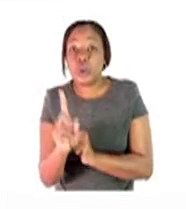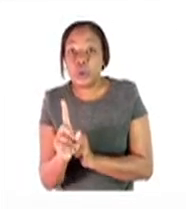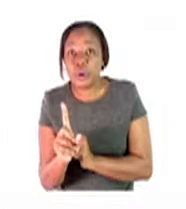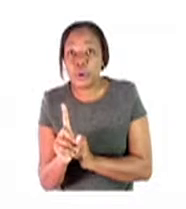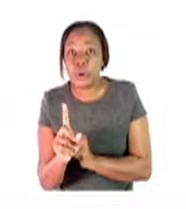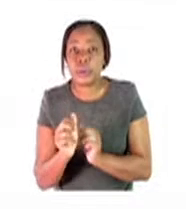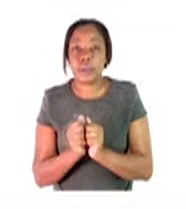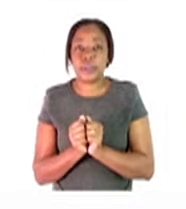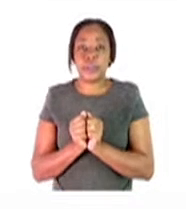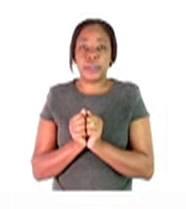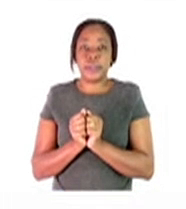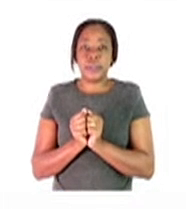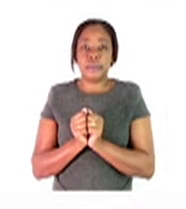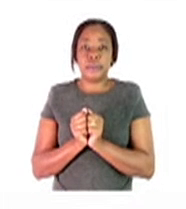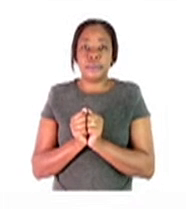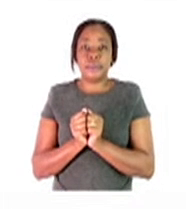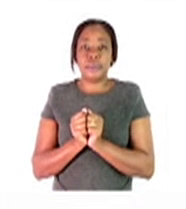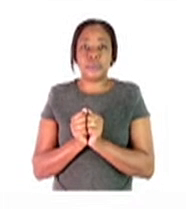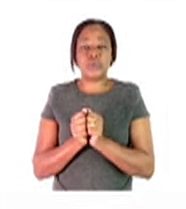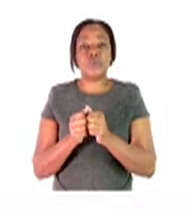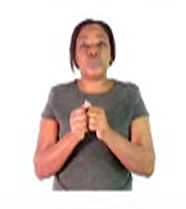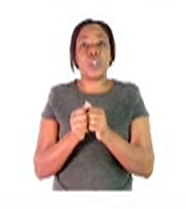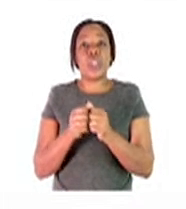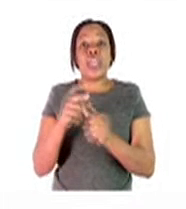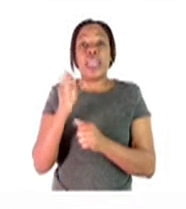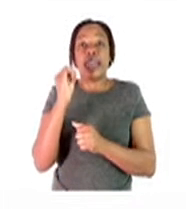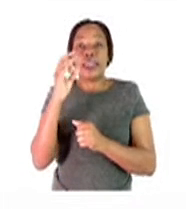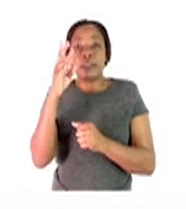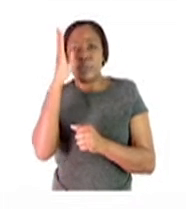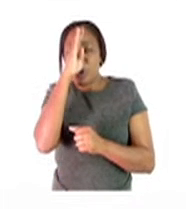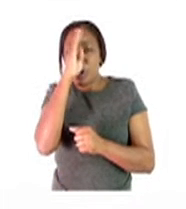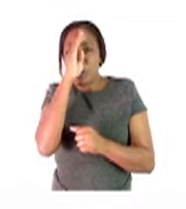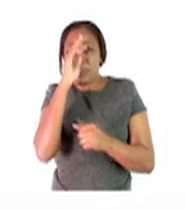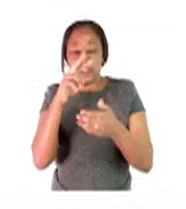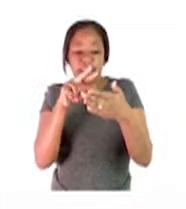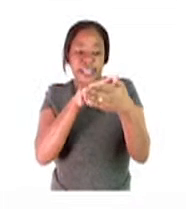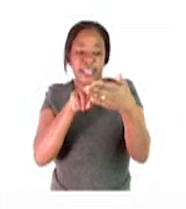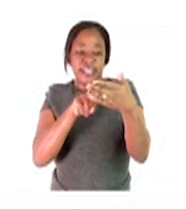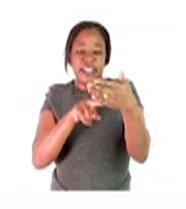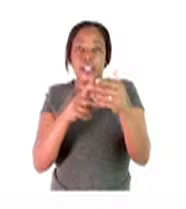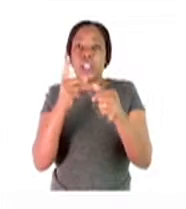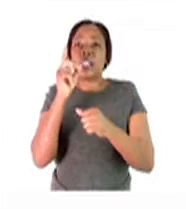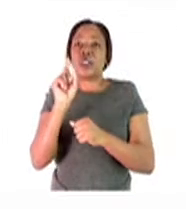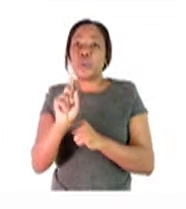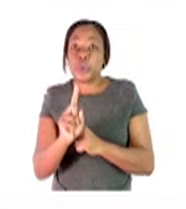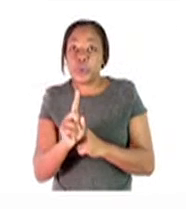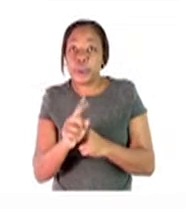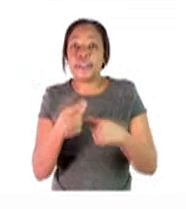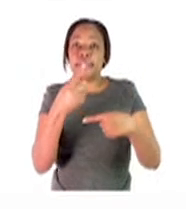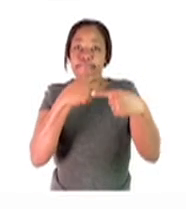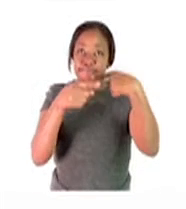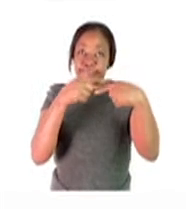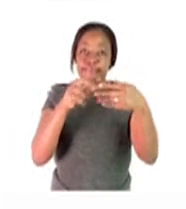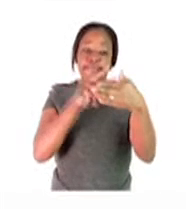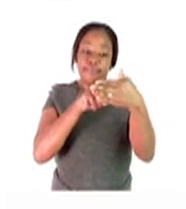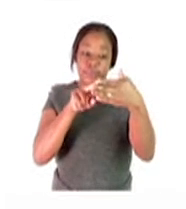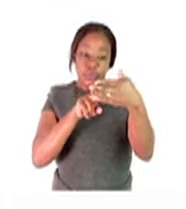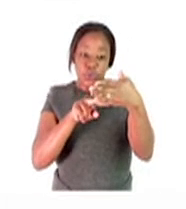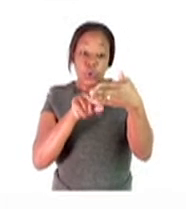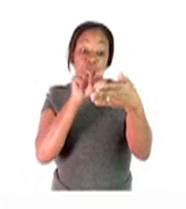forgotten what you have read. Read it again. Number 2, how old was he? It's also in the